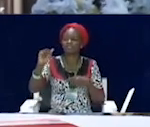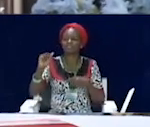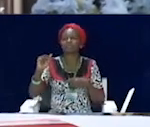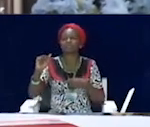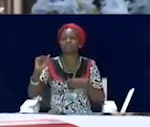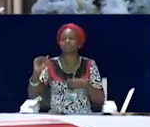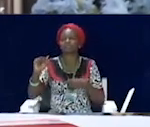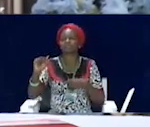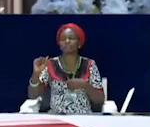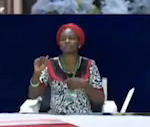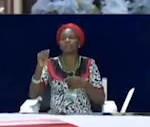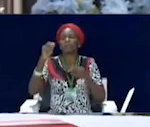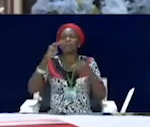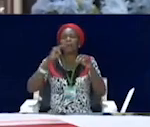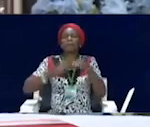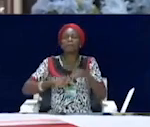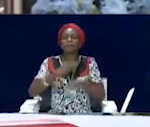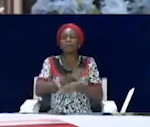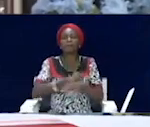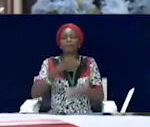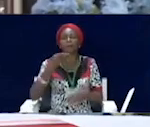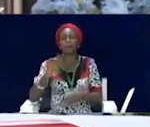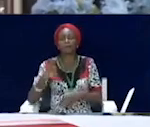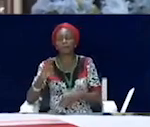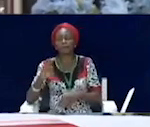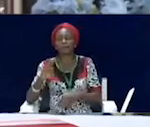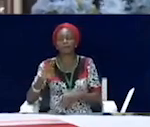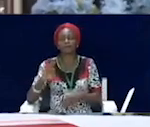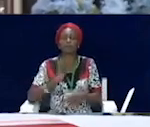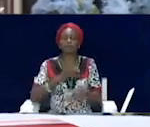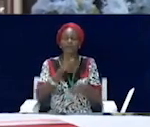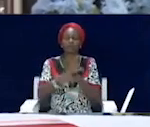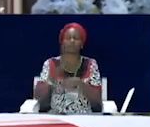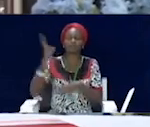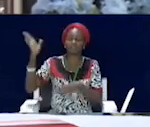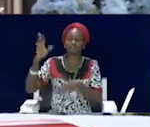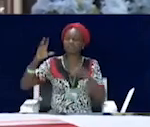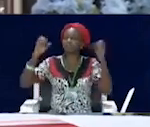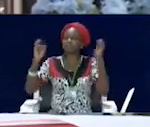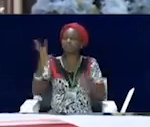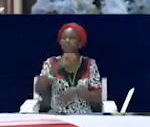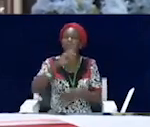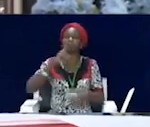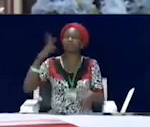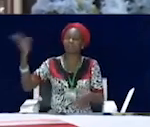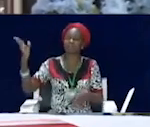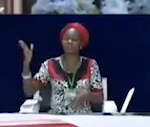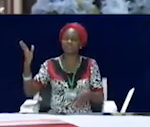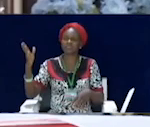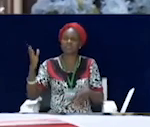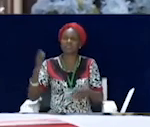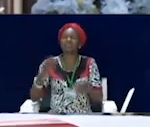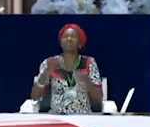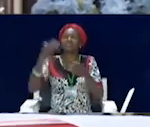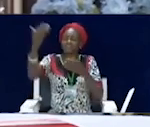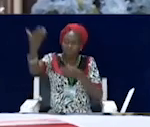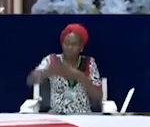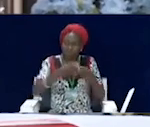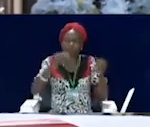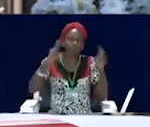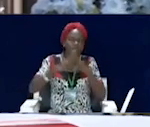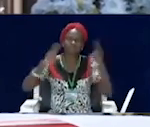And the members of our churches over there, many of them were at the airport to receive me. There were